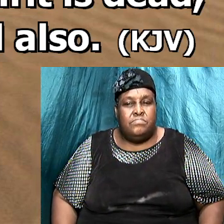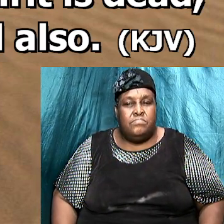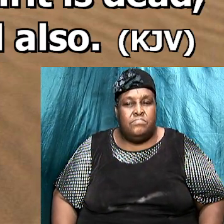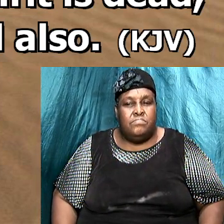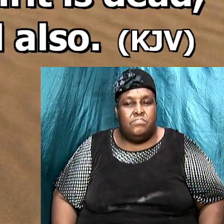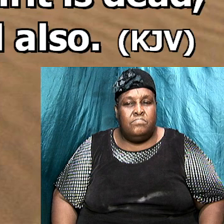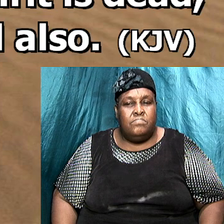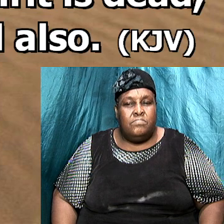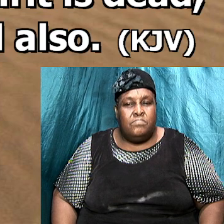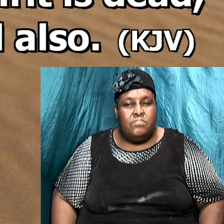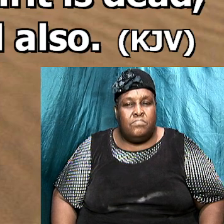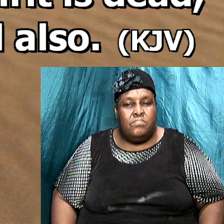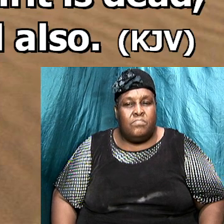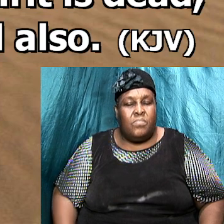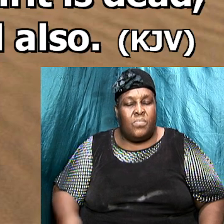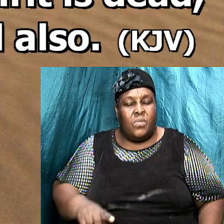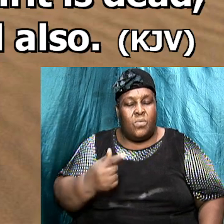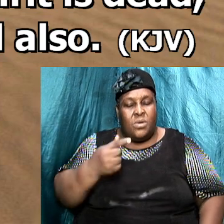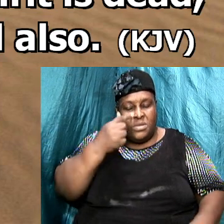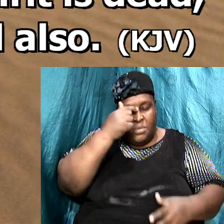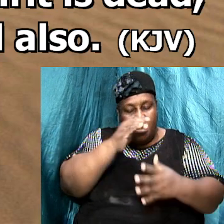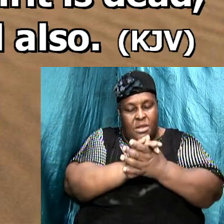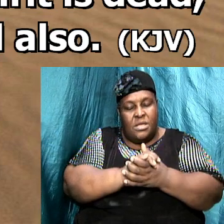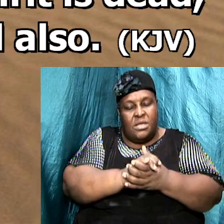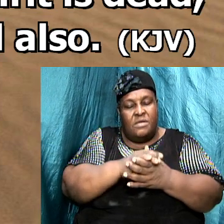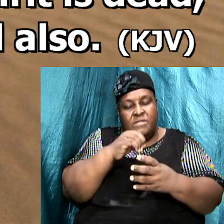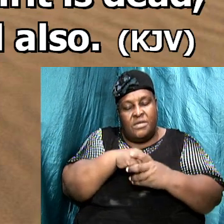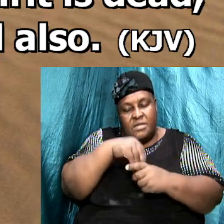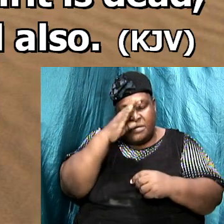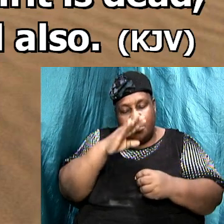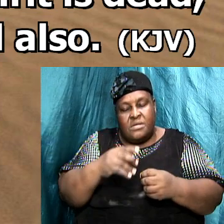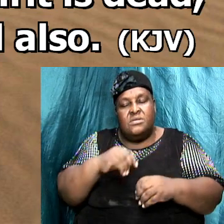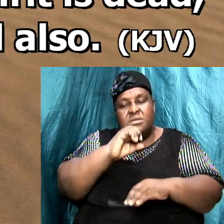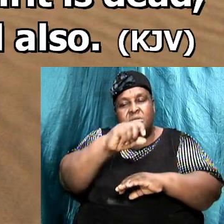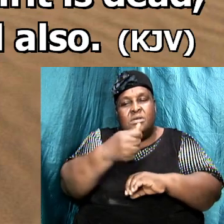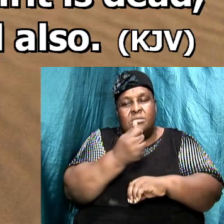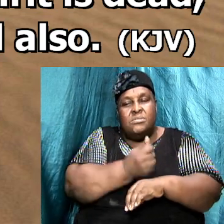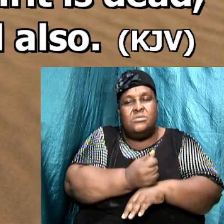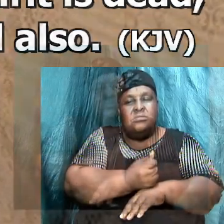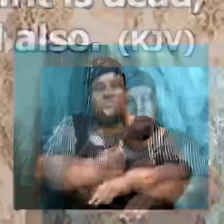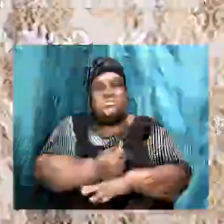Once belief in God is established,